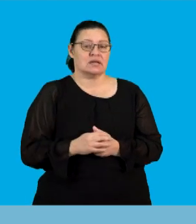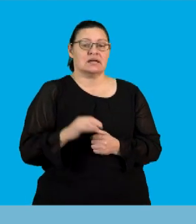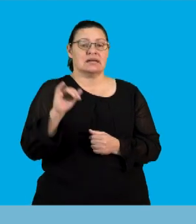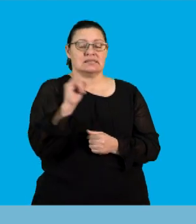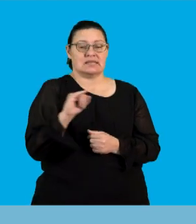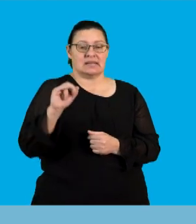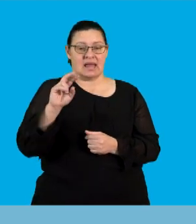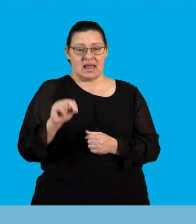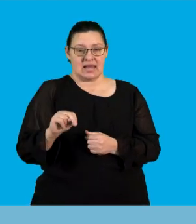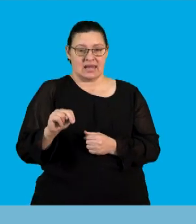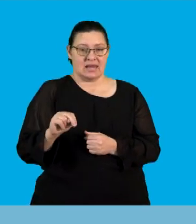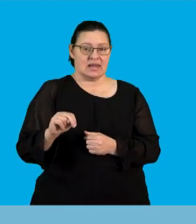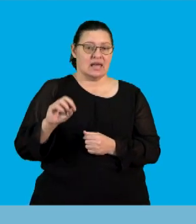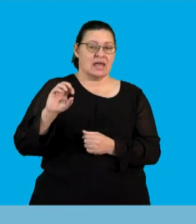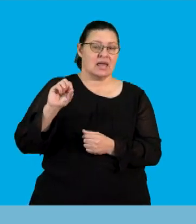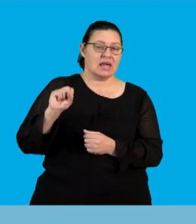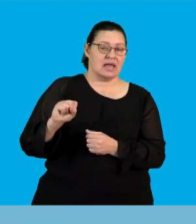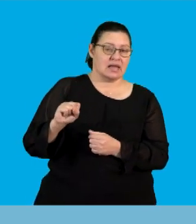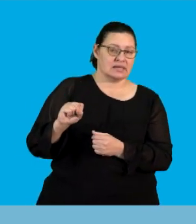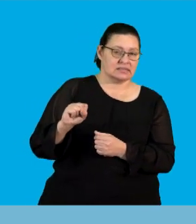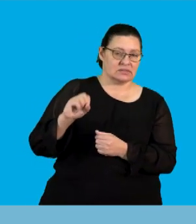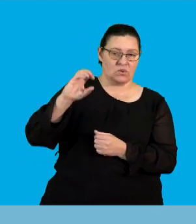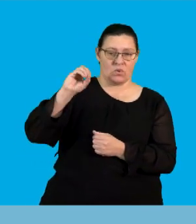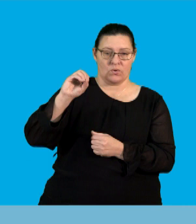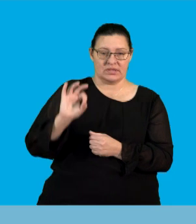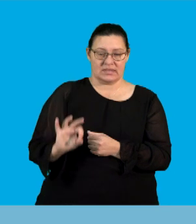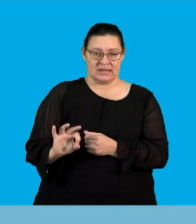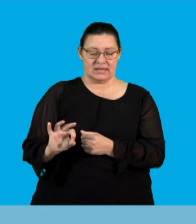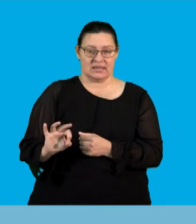be our zinc sulfide,